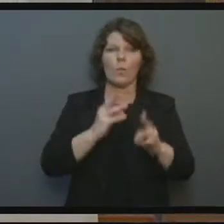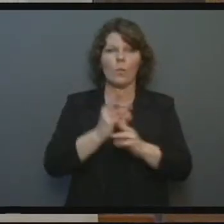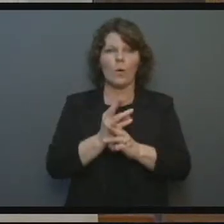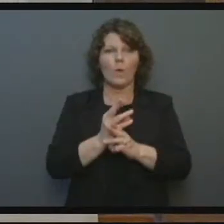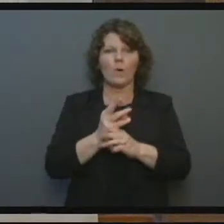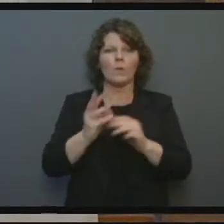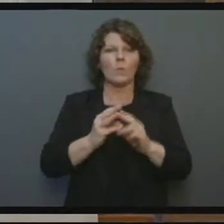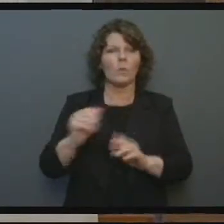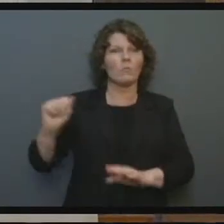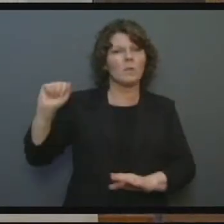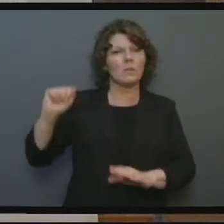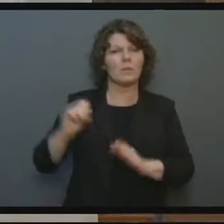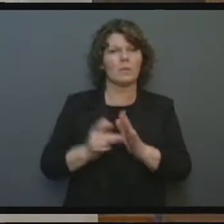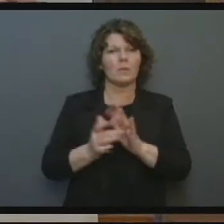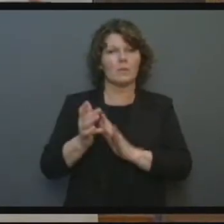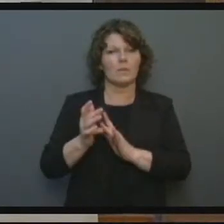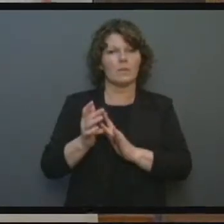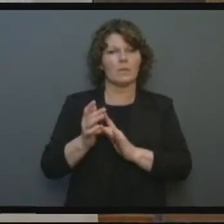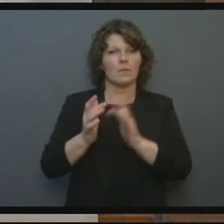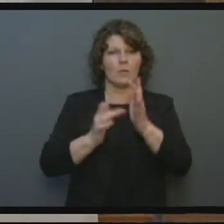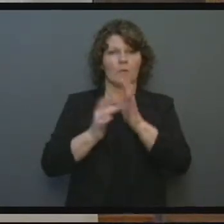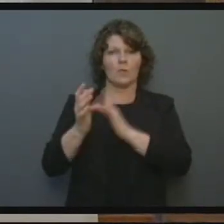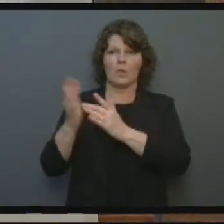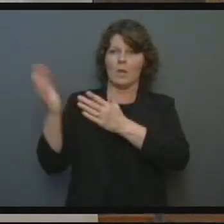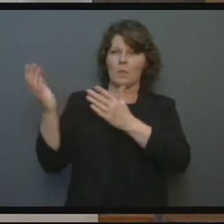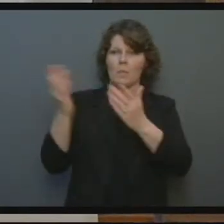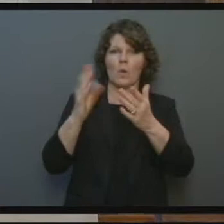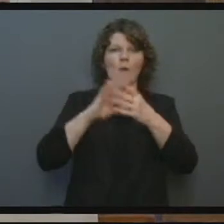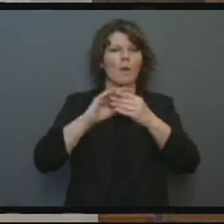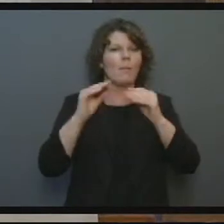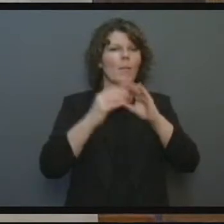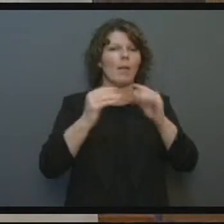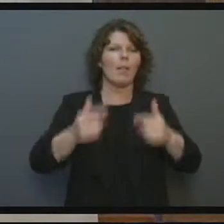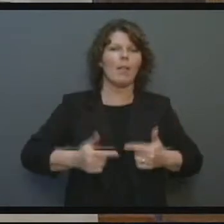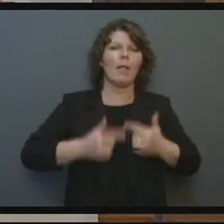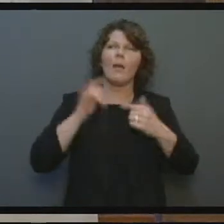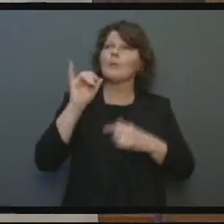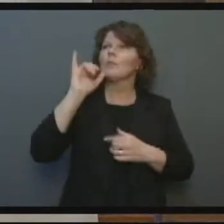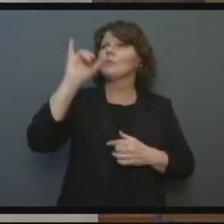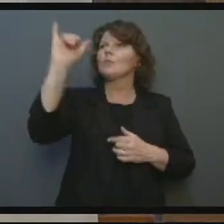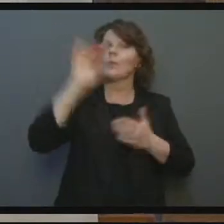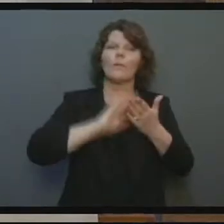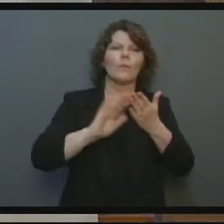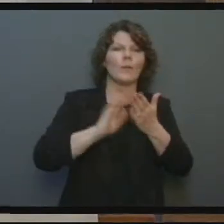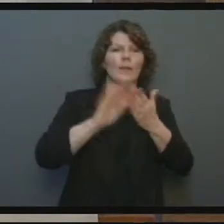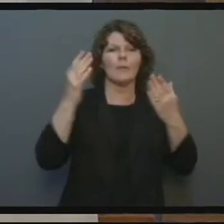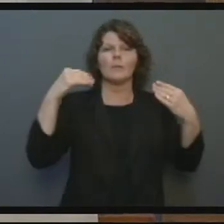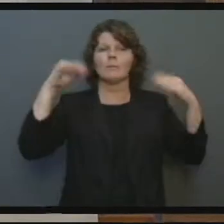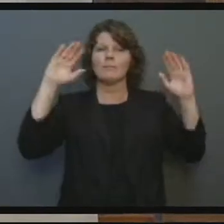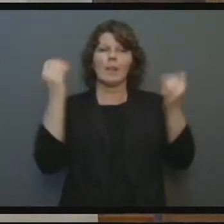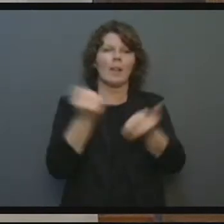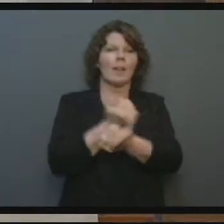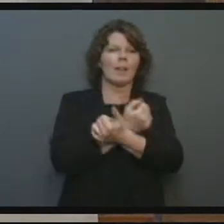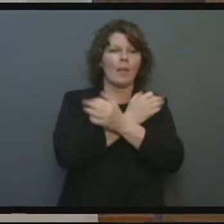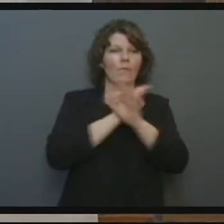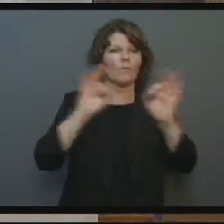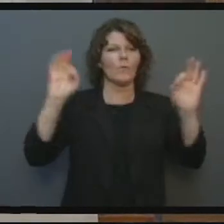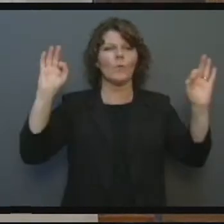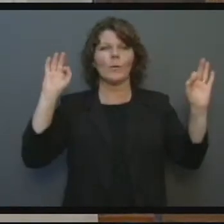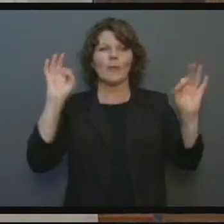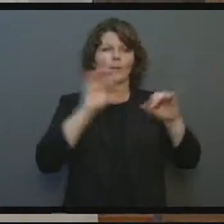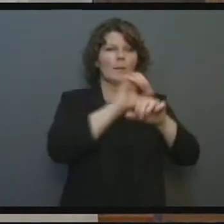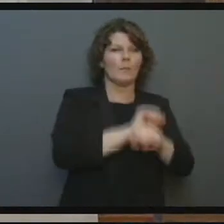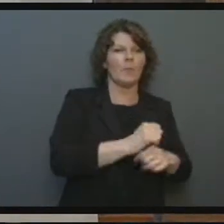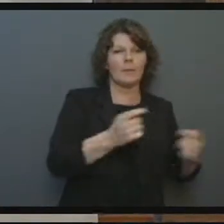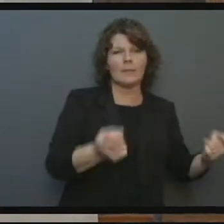world rejected him. He came bringing a message of life, eternal life, forgiveness and sacrificial love, freedom from the slavery of